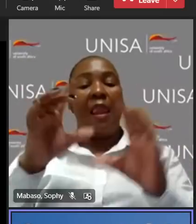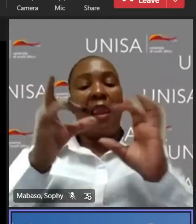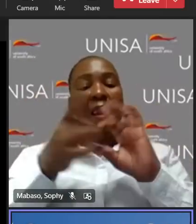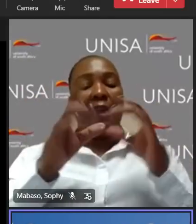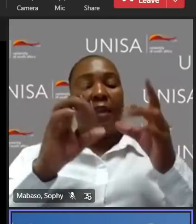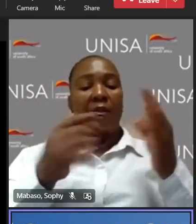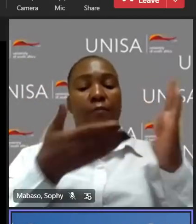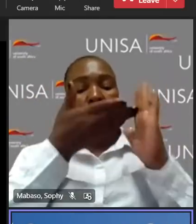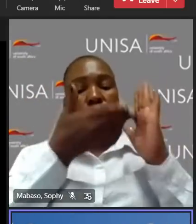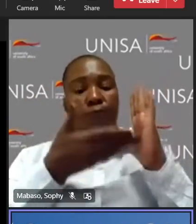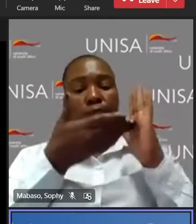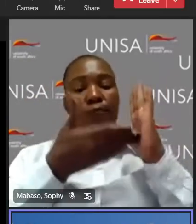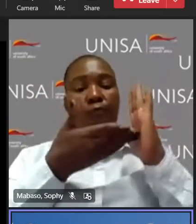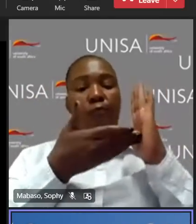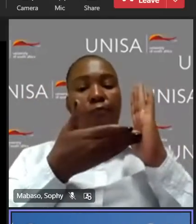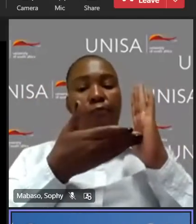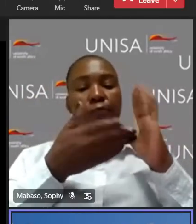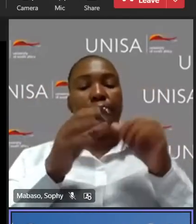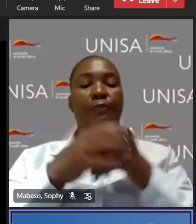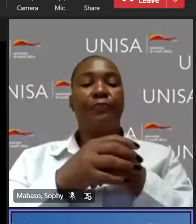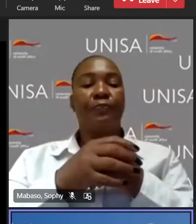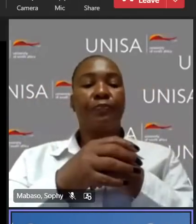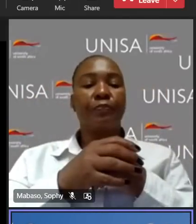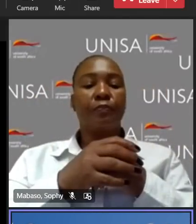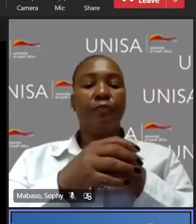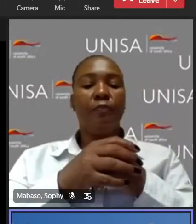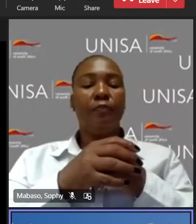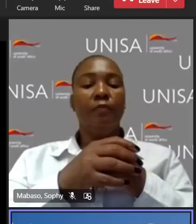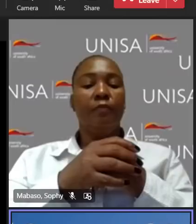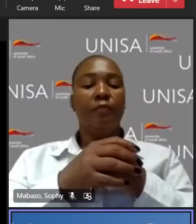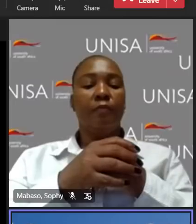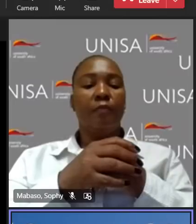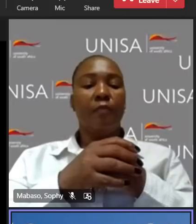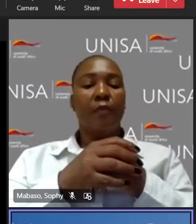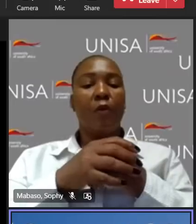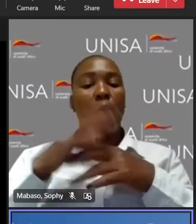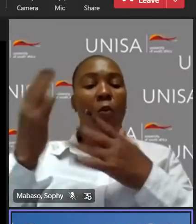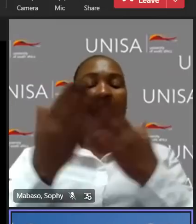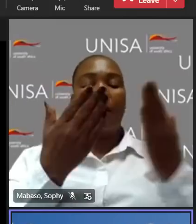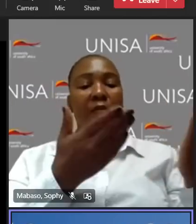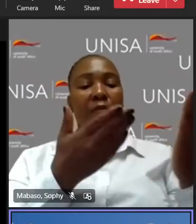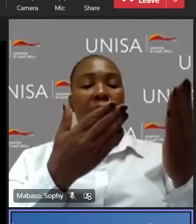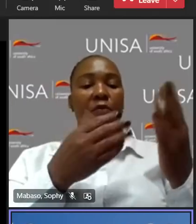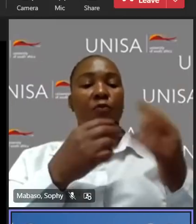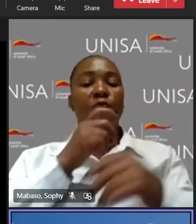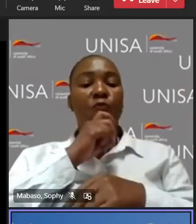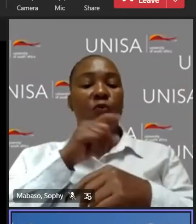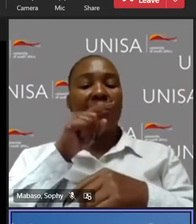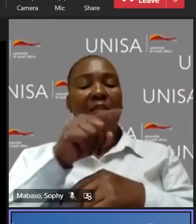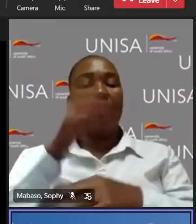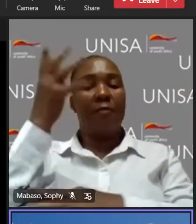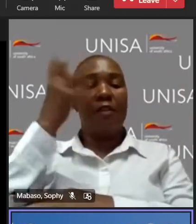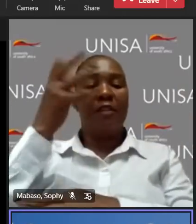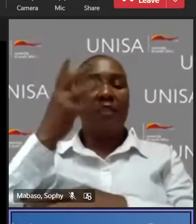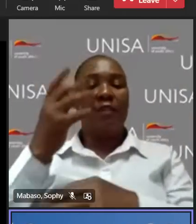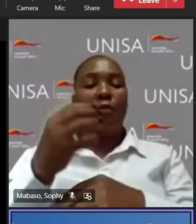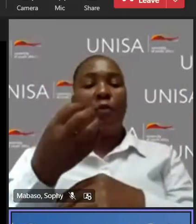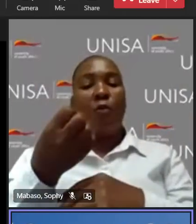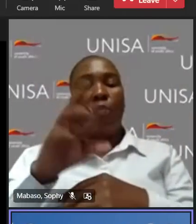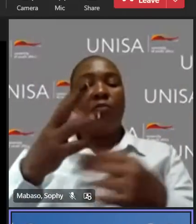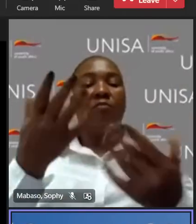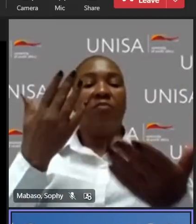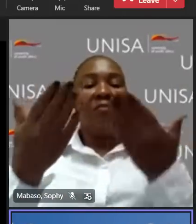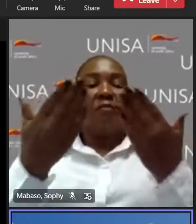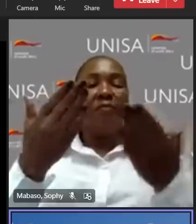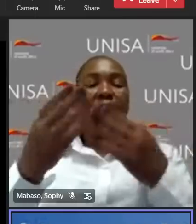that it is showing on my slide. Students are welcome to use the presentation. Otherwise, it's